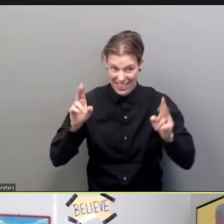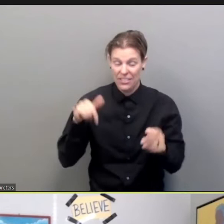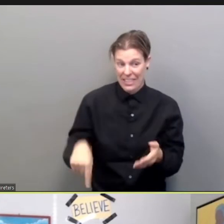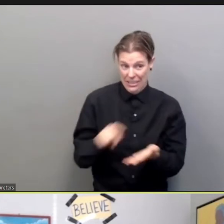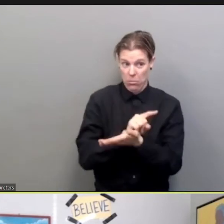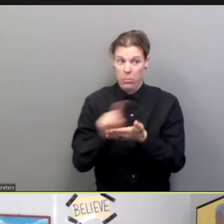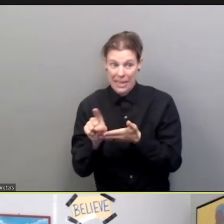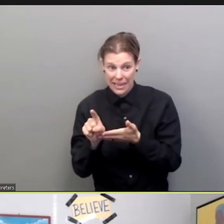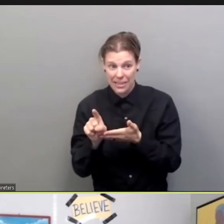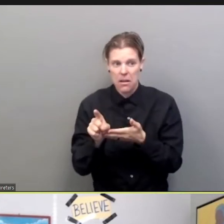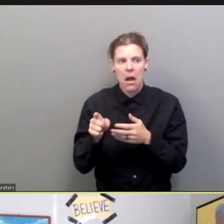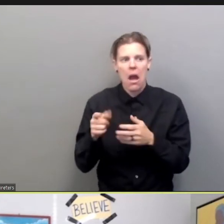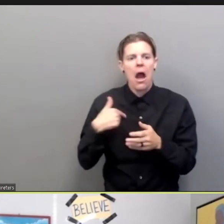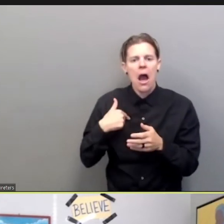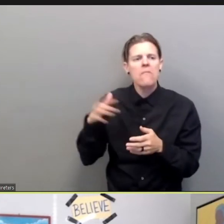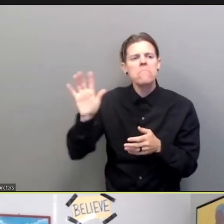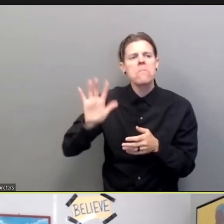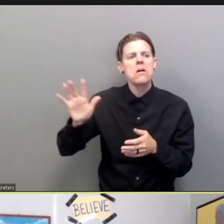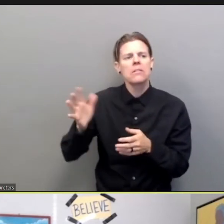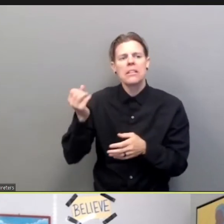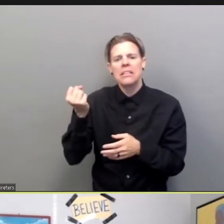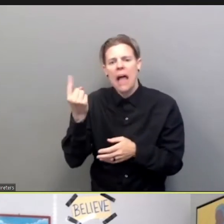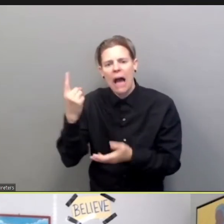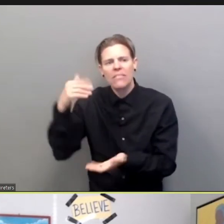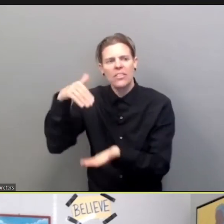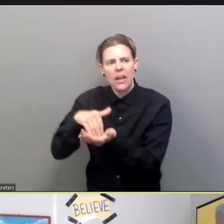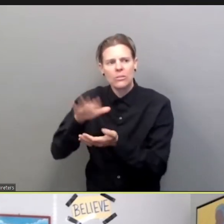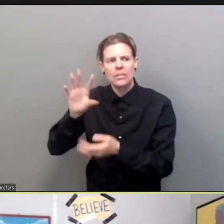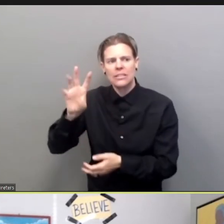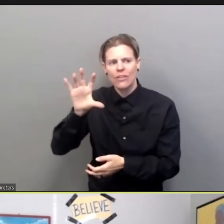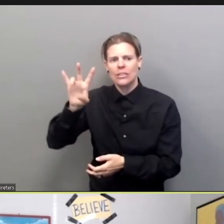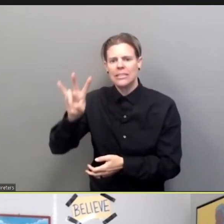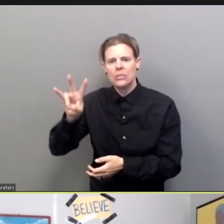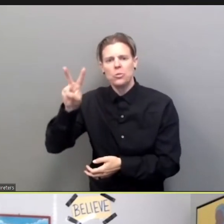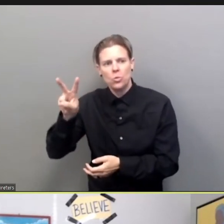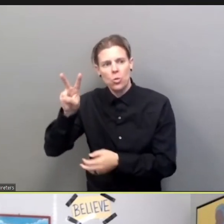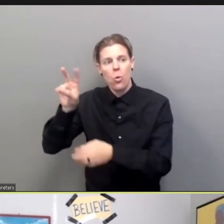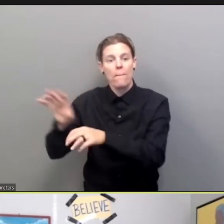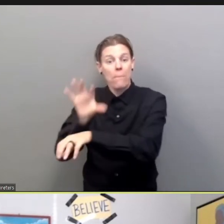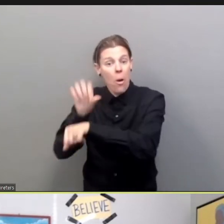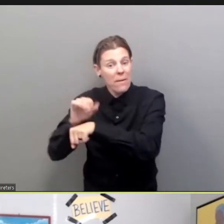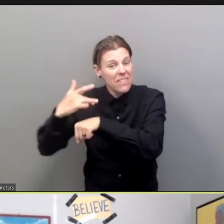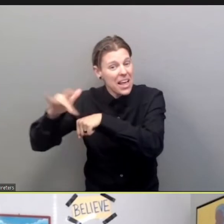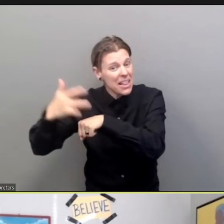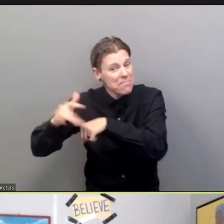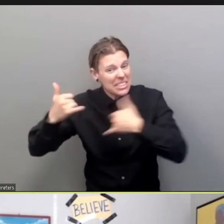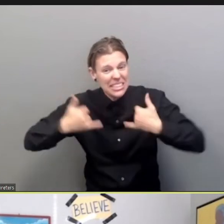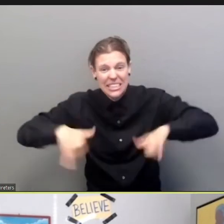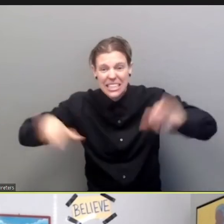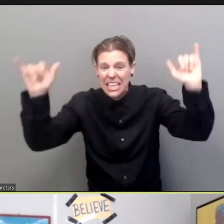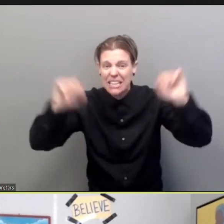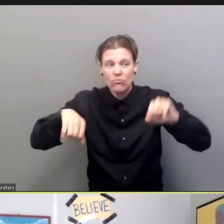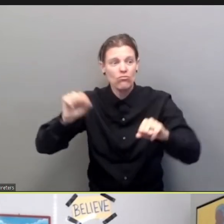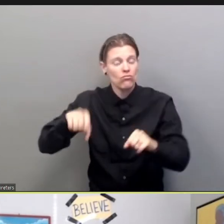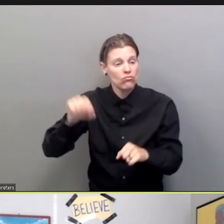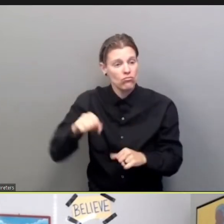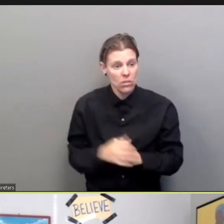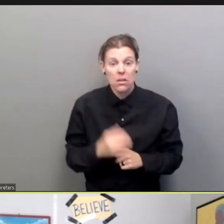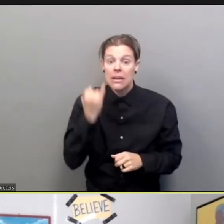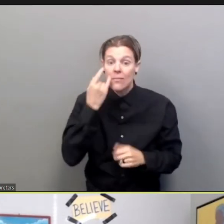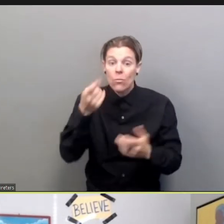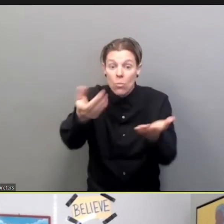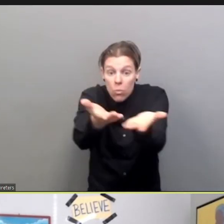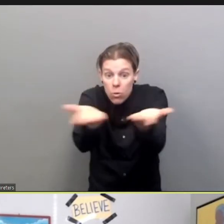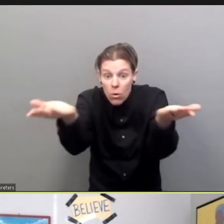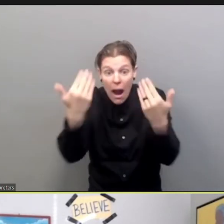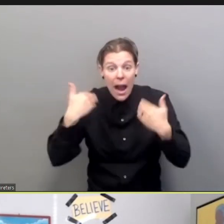11,672 appointments available. So definitely, if you do have a kid, you can get them signed up, and then also, more and